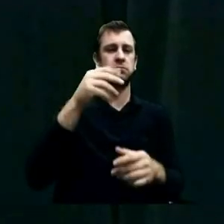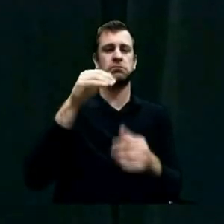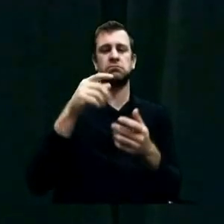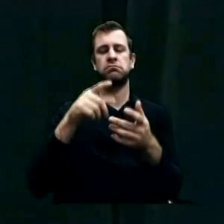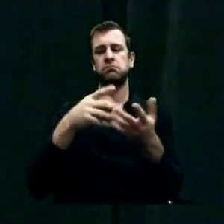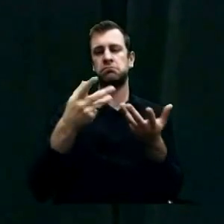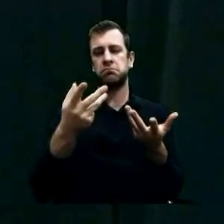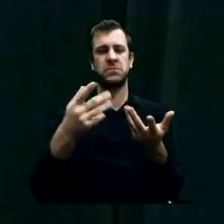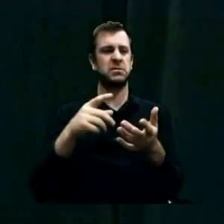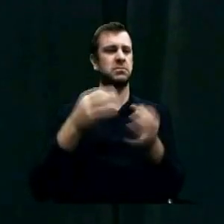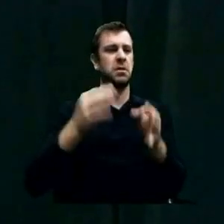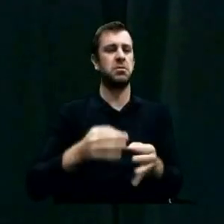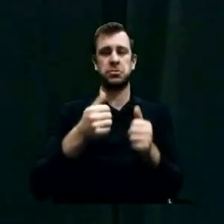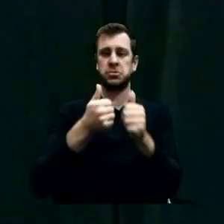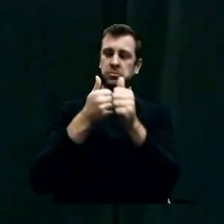a religious scholar